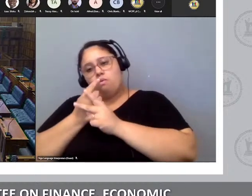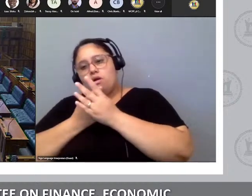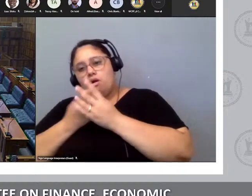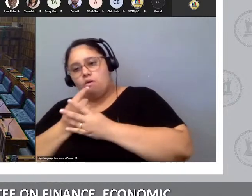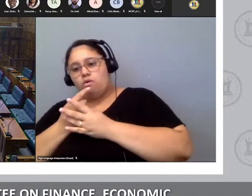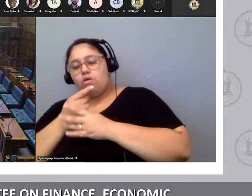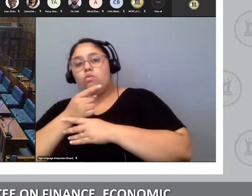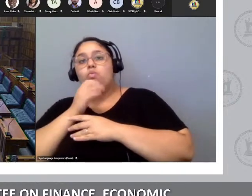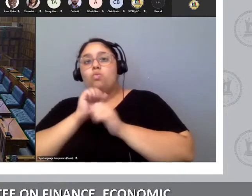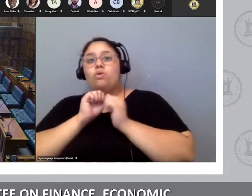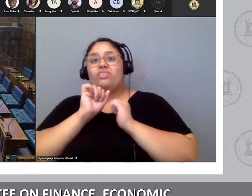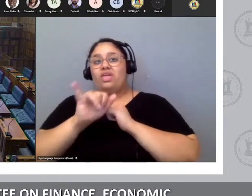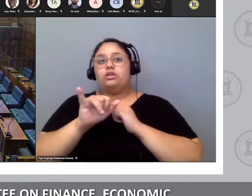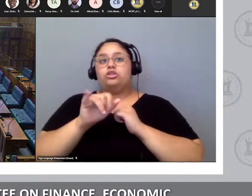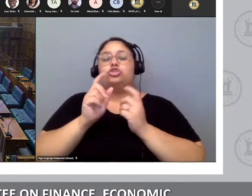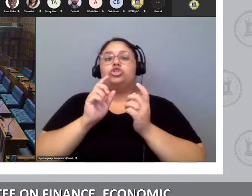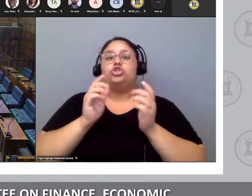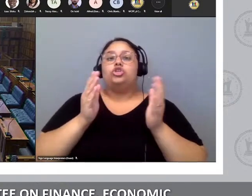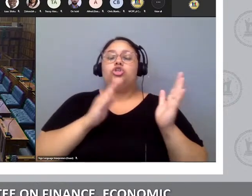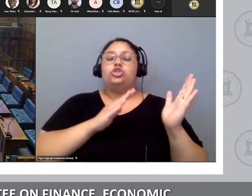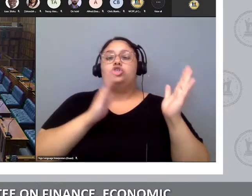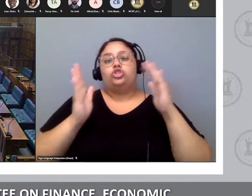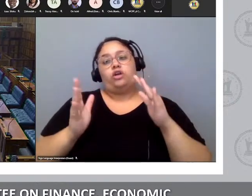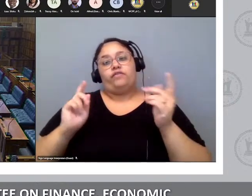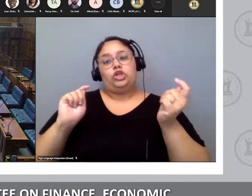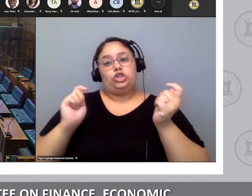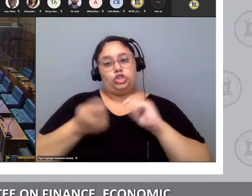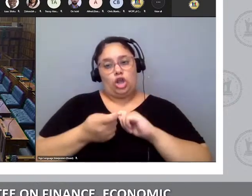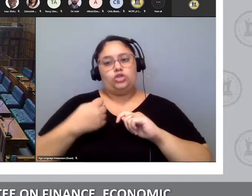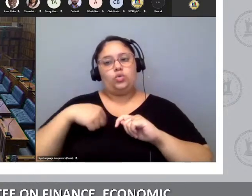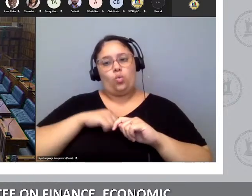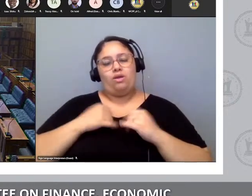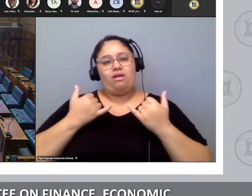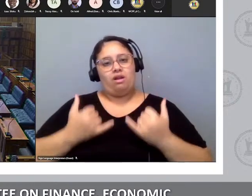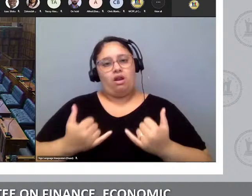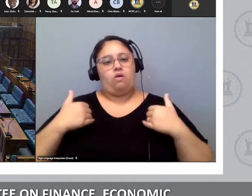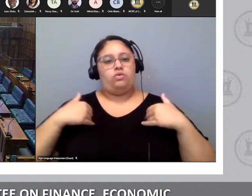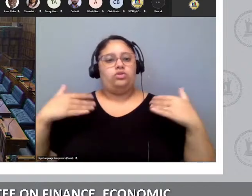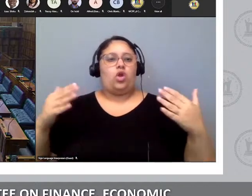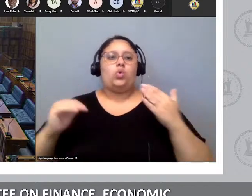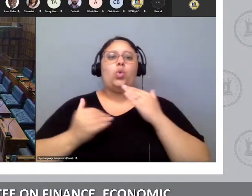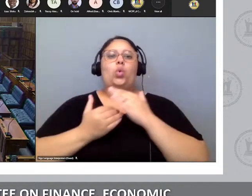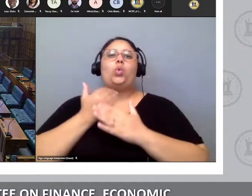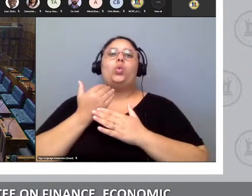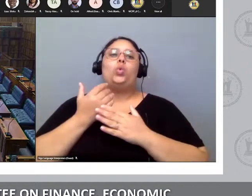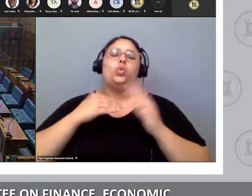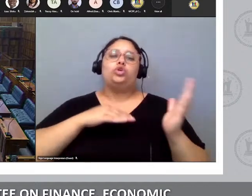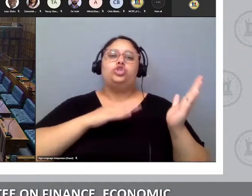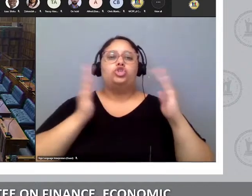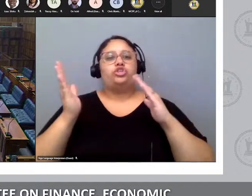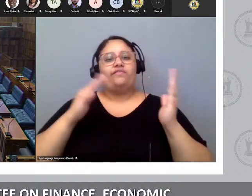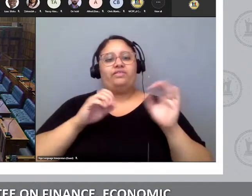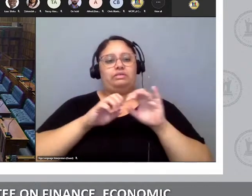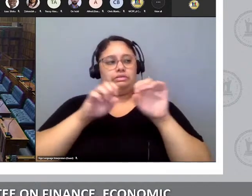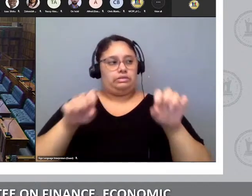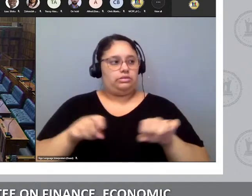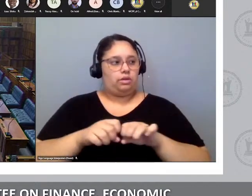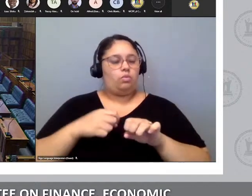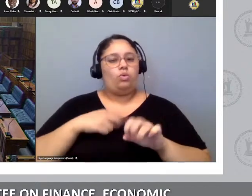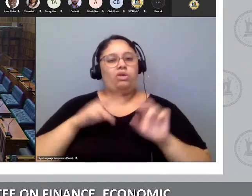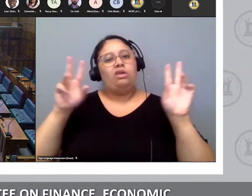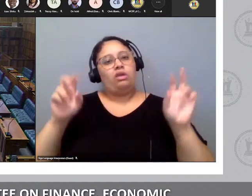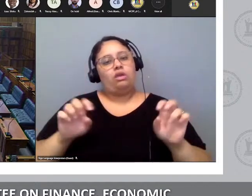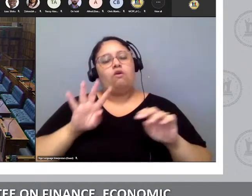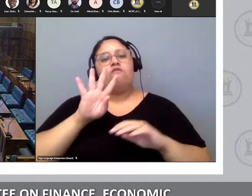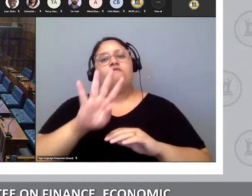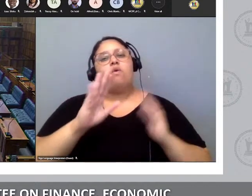as as well with the shift change over we are embarking on a on a new shift system uh what we call a force